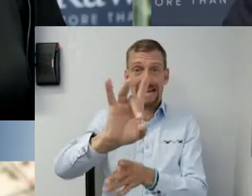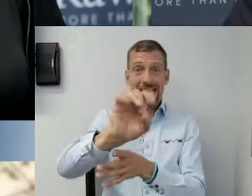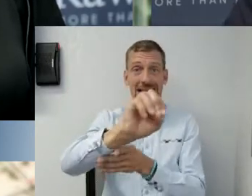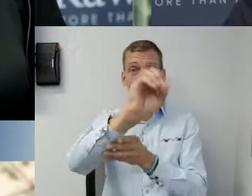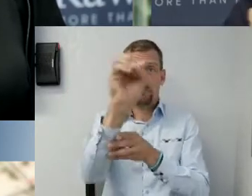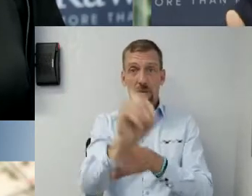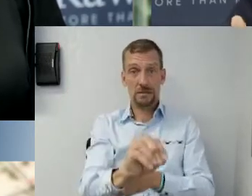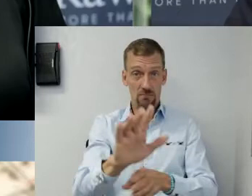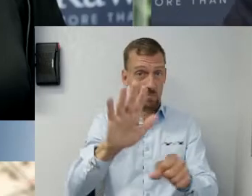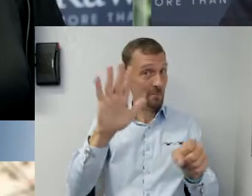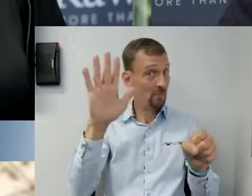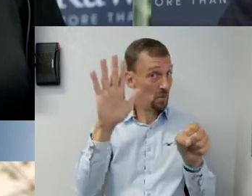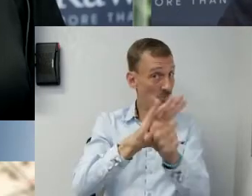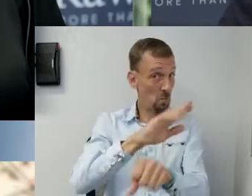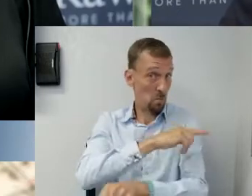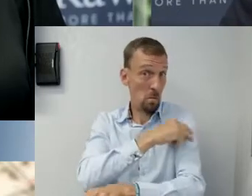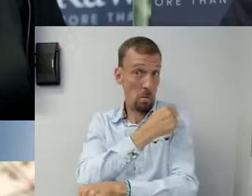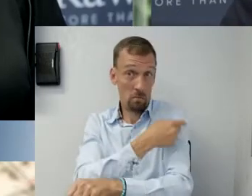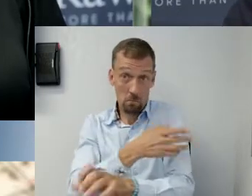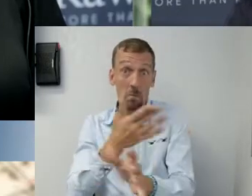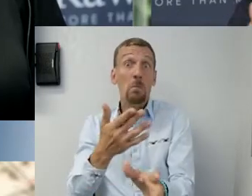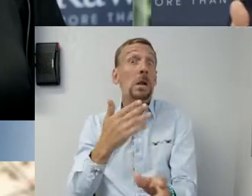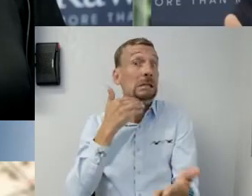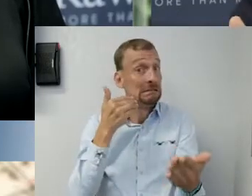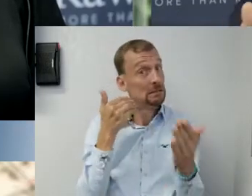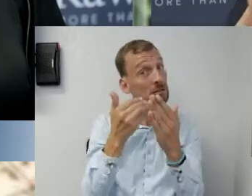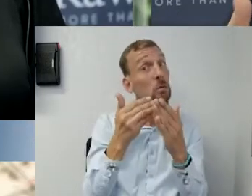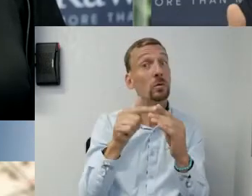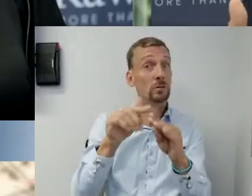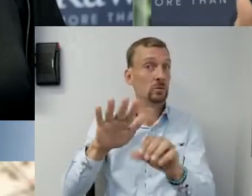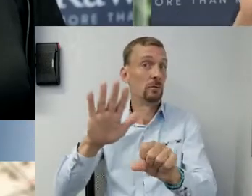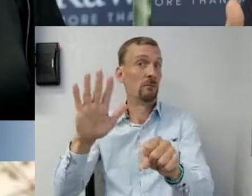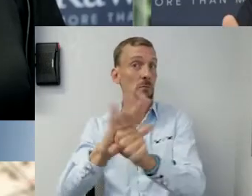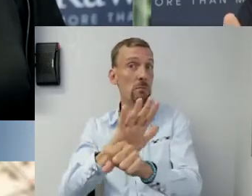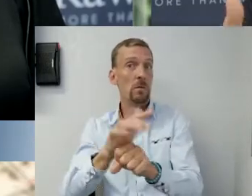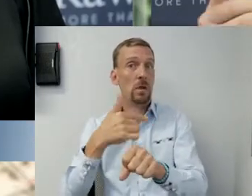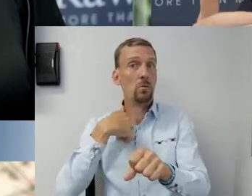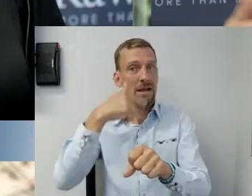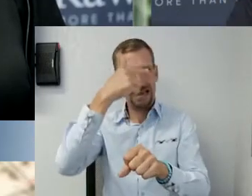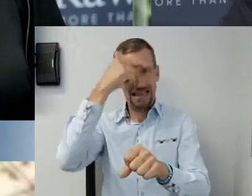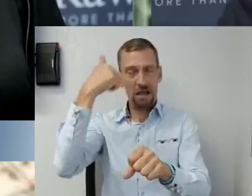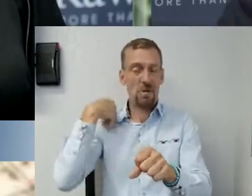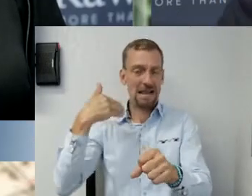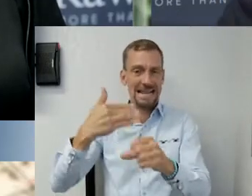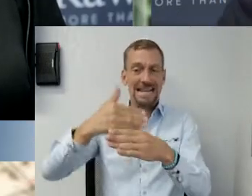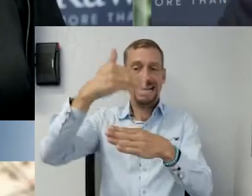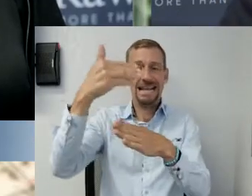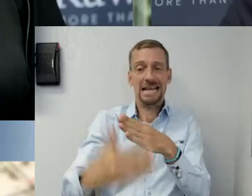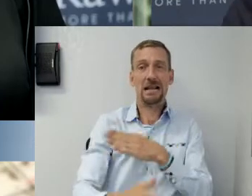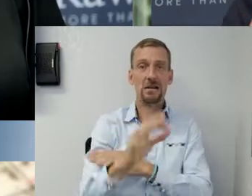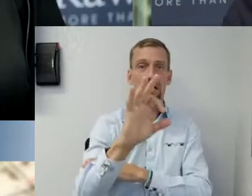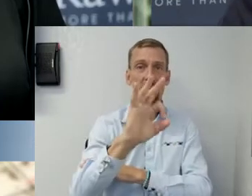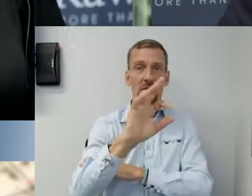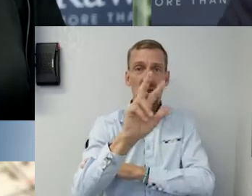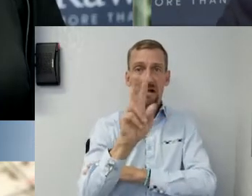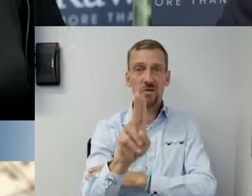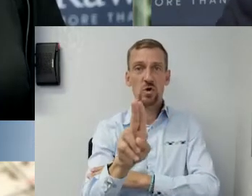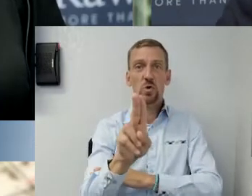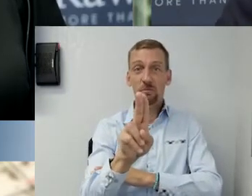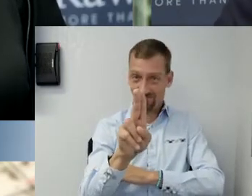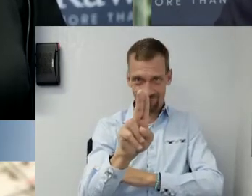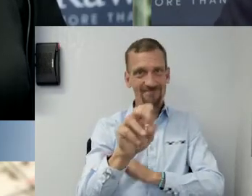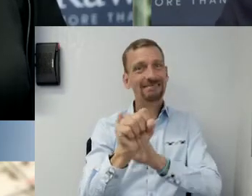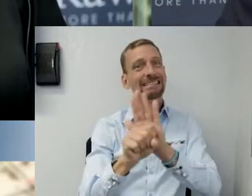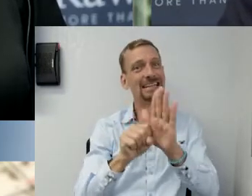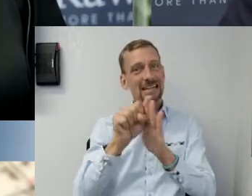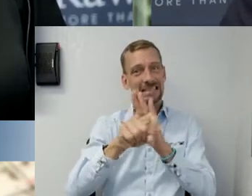80%, so pretty full. We were kind of coming towards the end of the flu season, but it was still